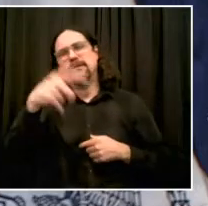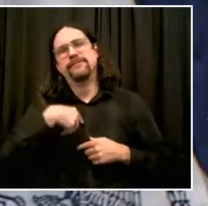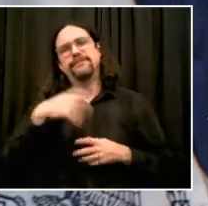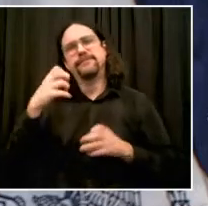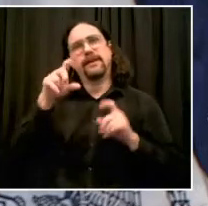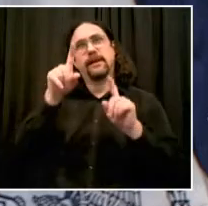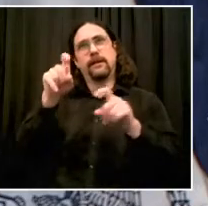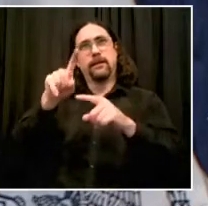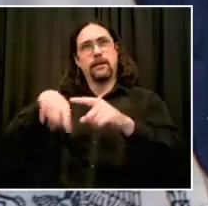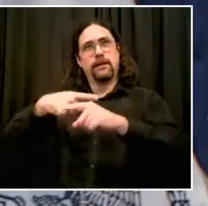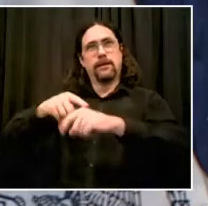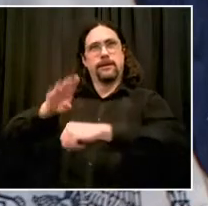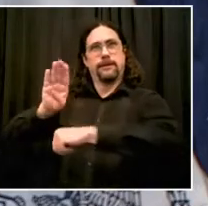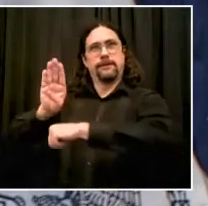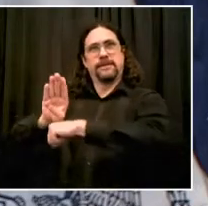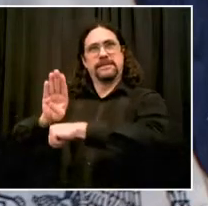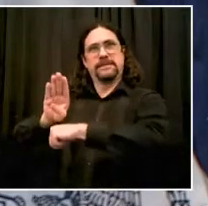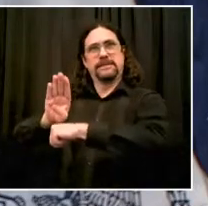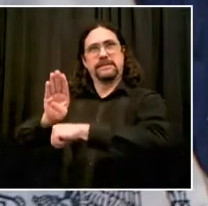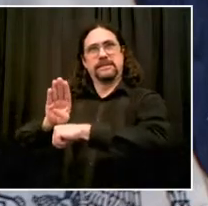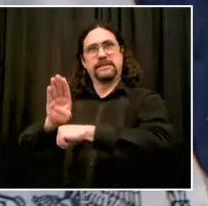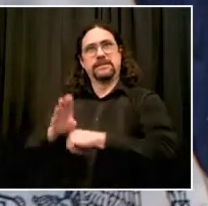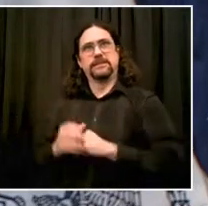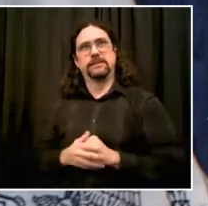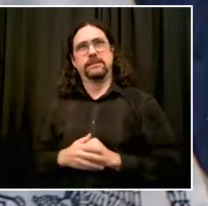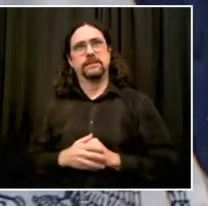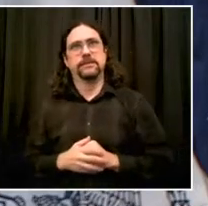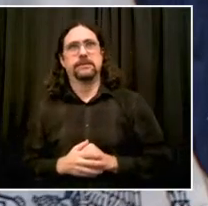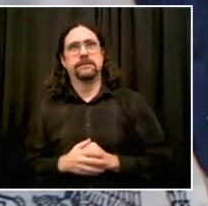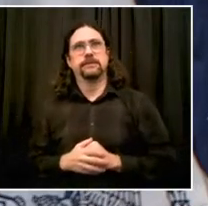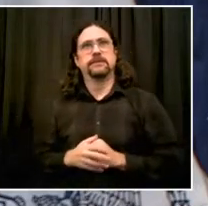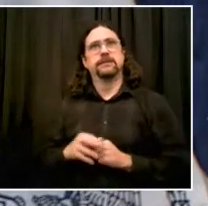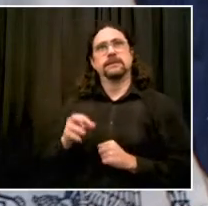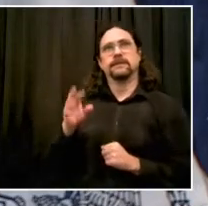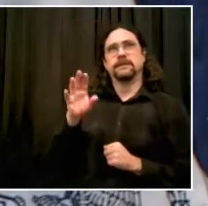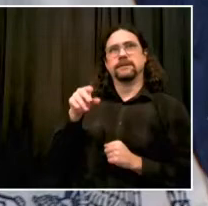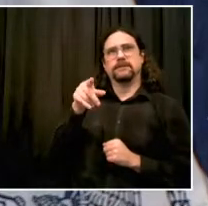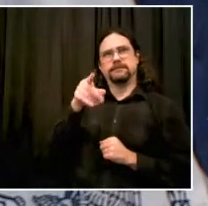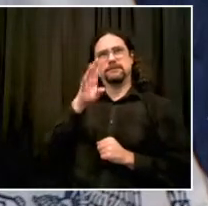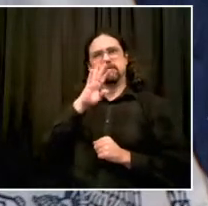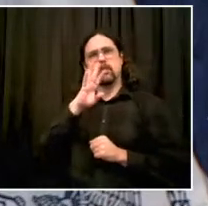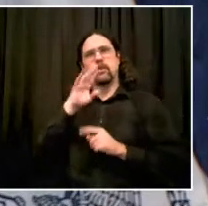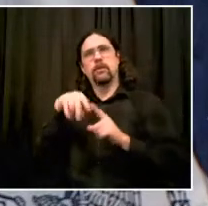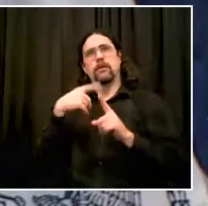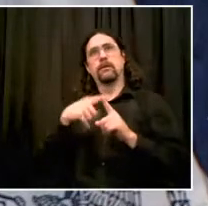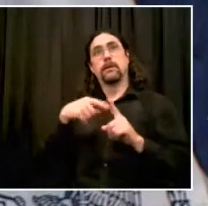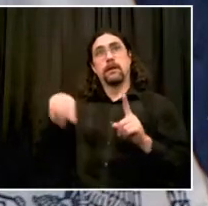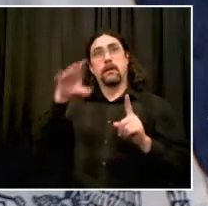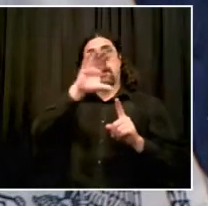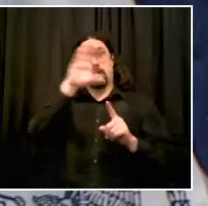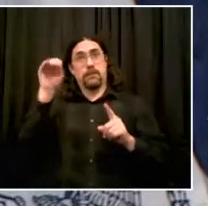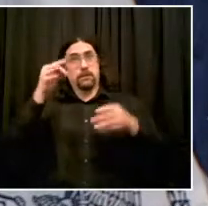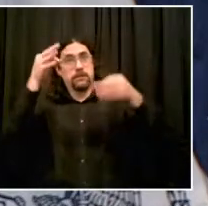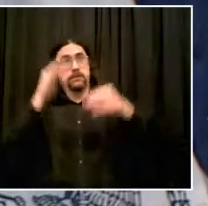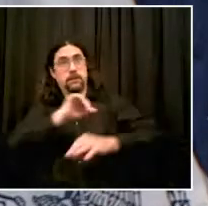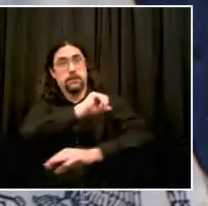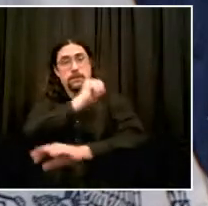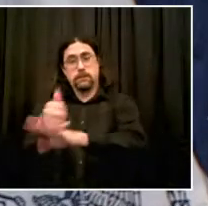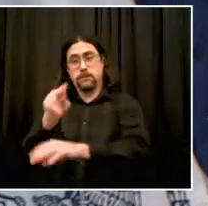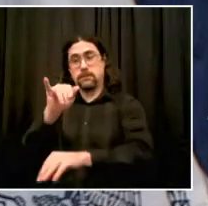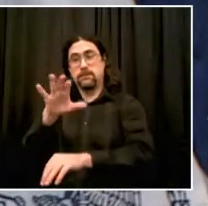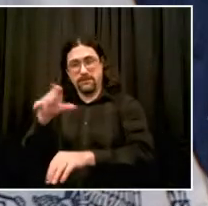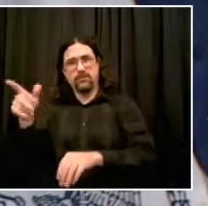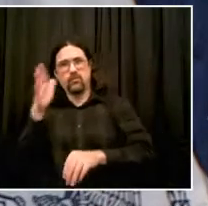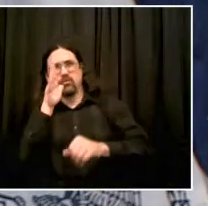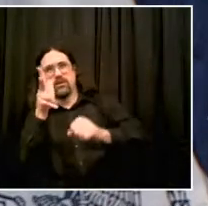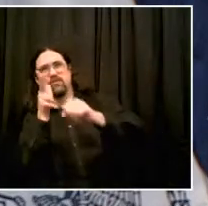incentive package, but let me get that for you. This is obviously something that just came together. So we'll get that to you later today. Okay, well,